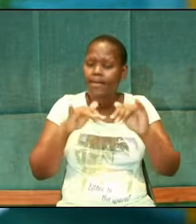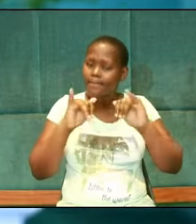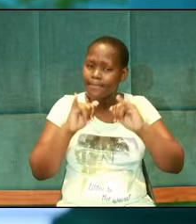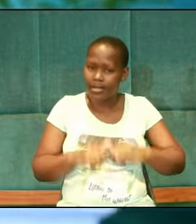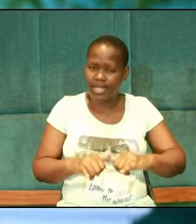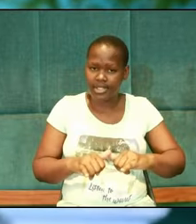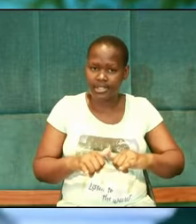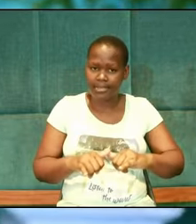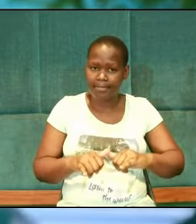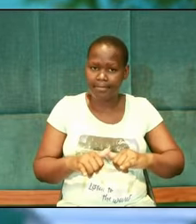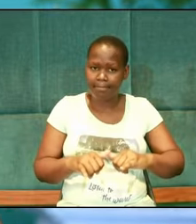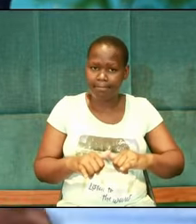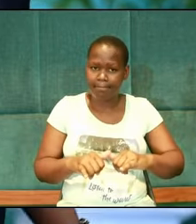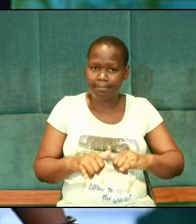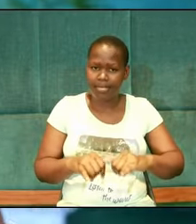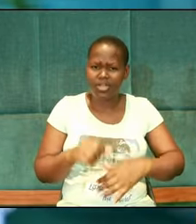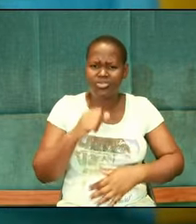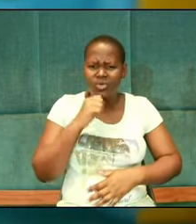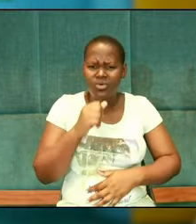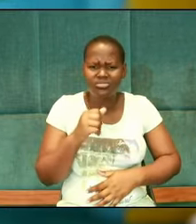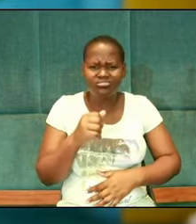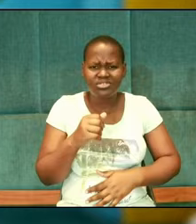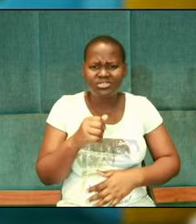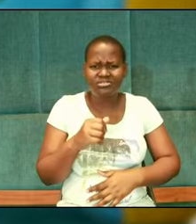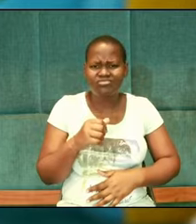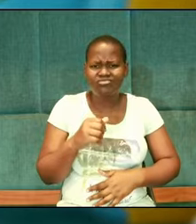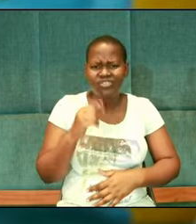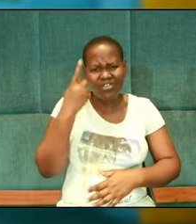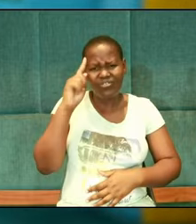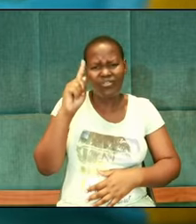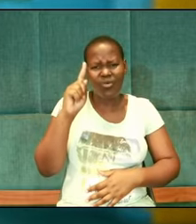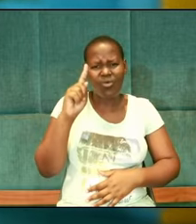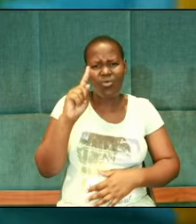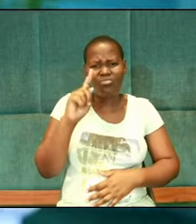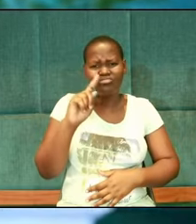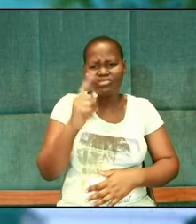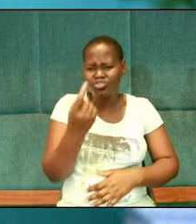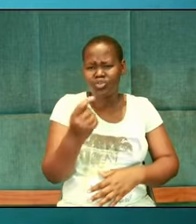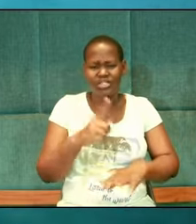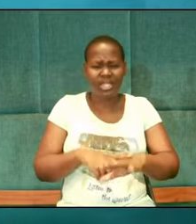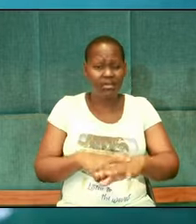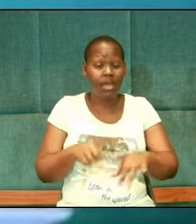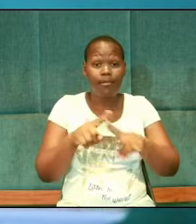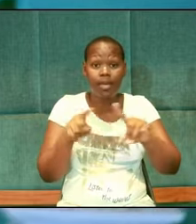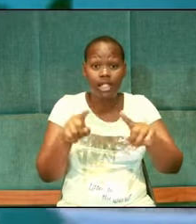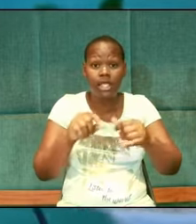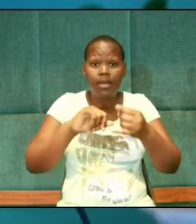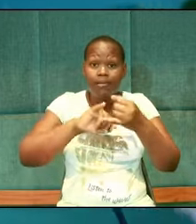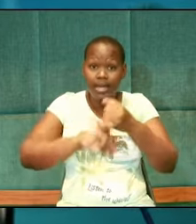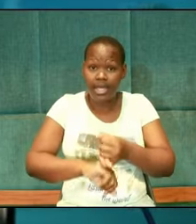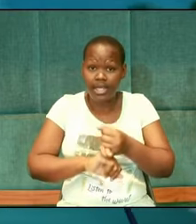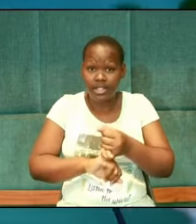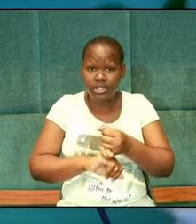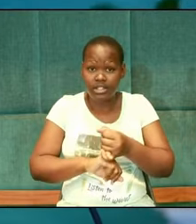glued. It's not temporal tape, permanently glued. Marriage is intimate and it is